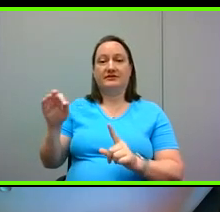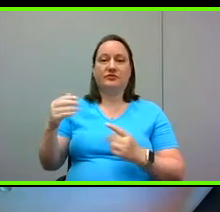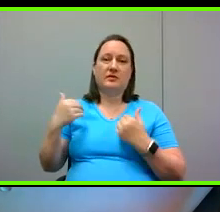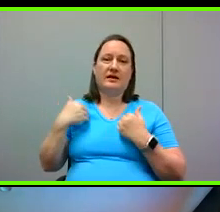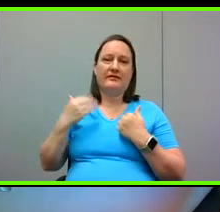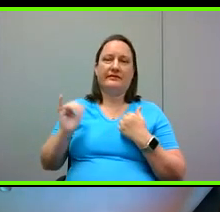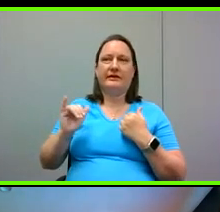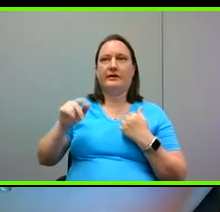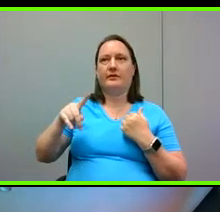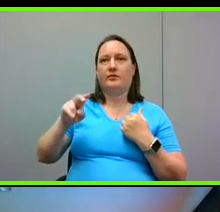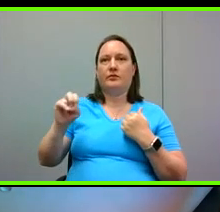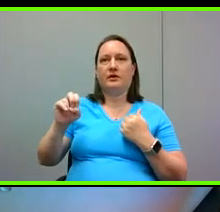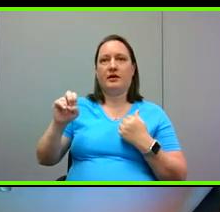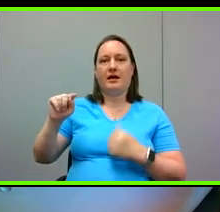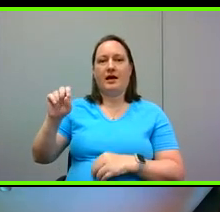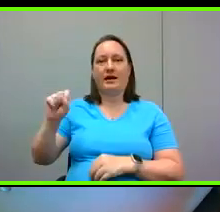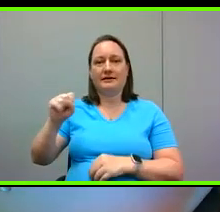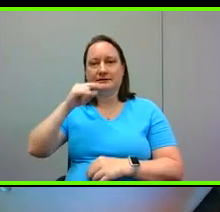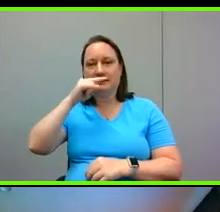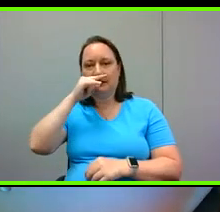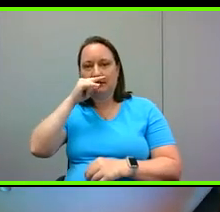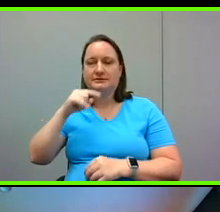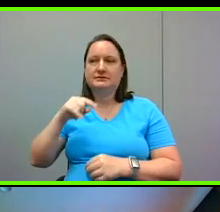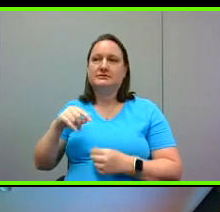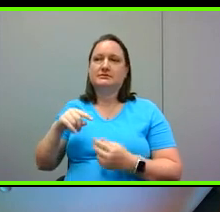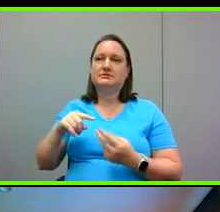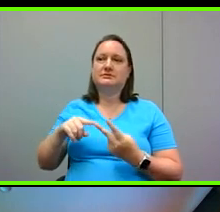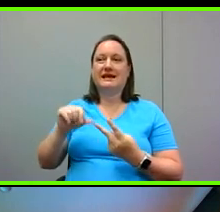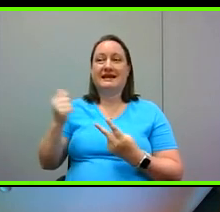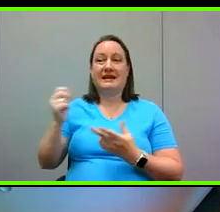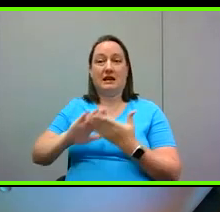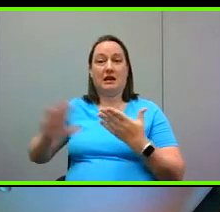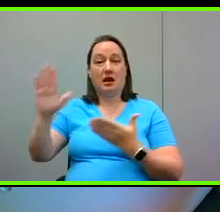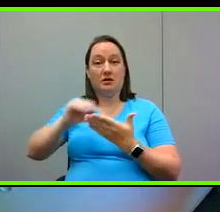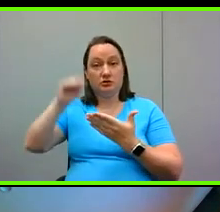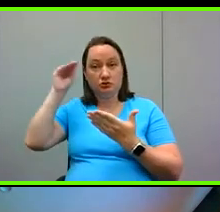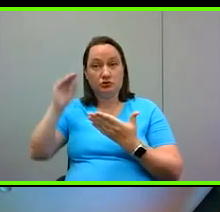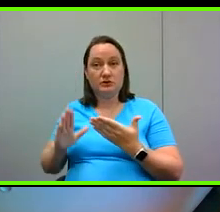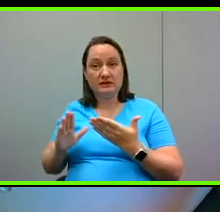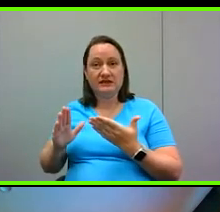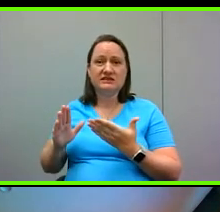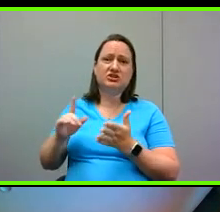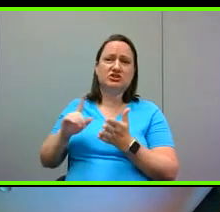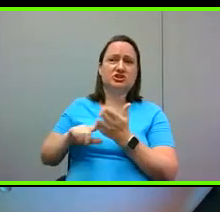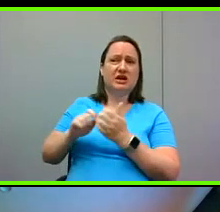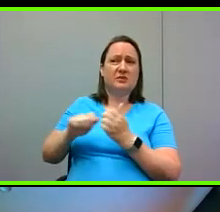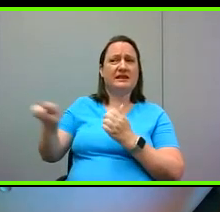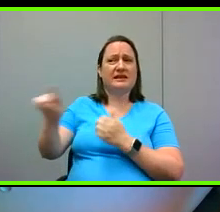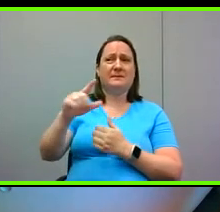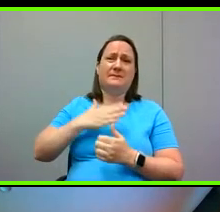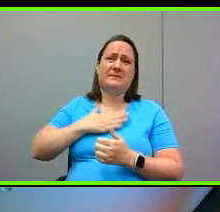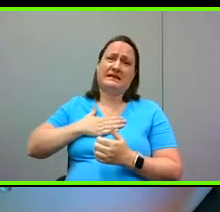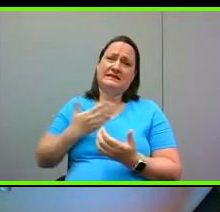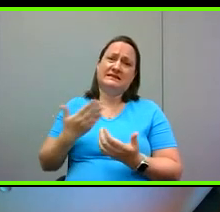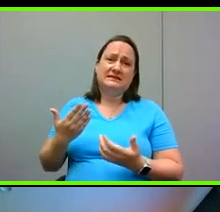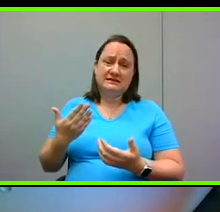kids and any college students, just check in with them because as someone on